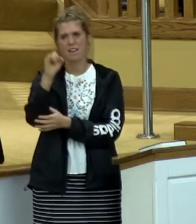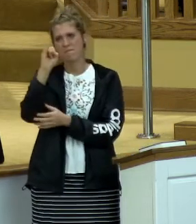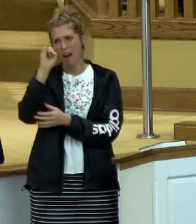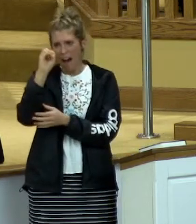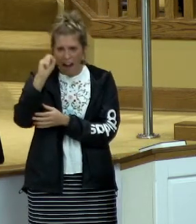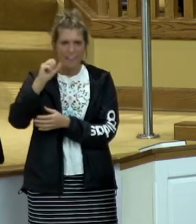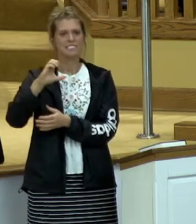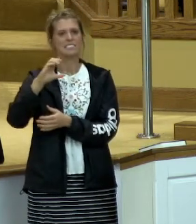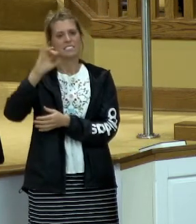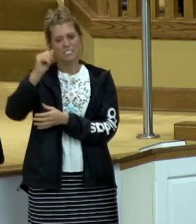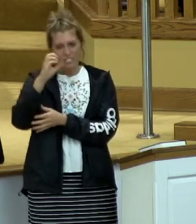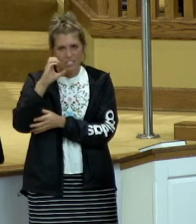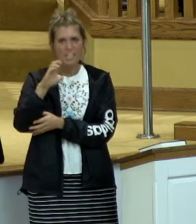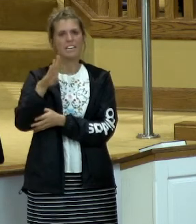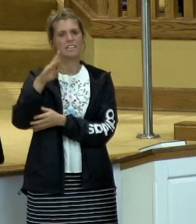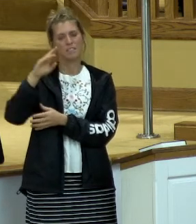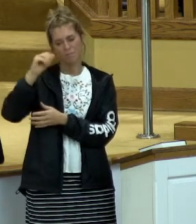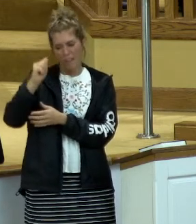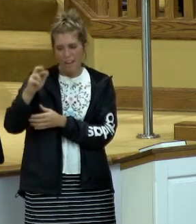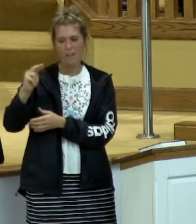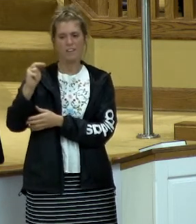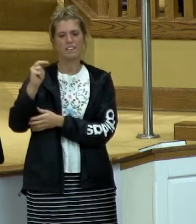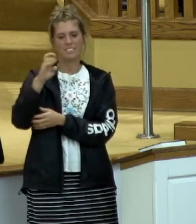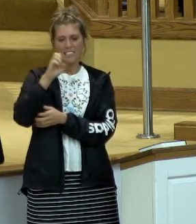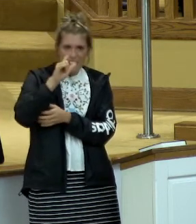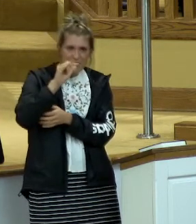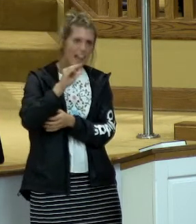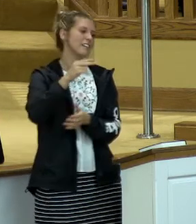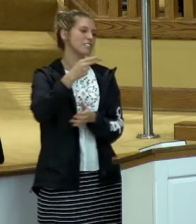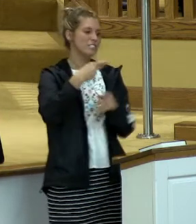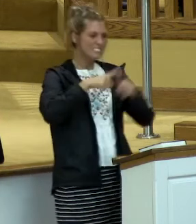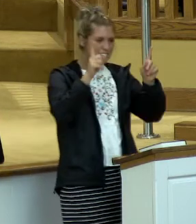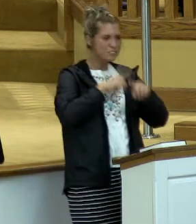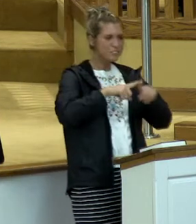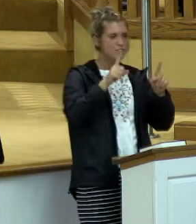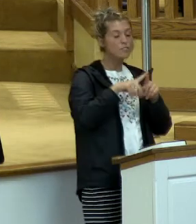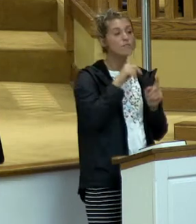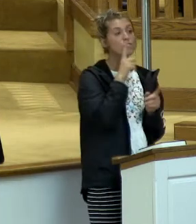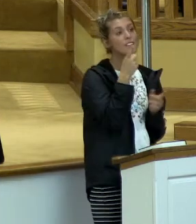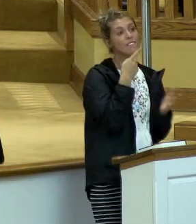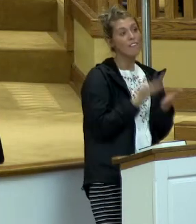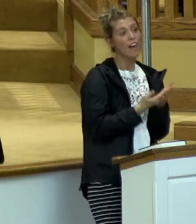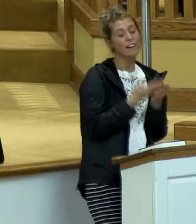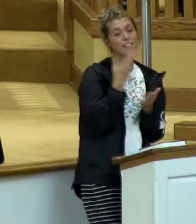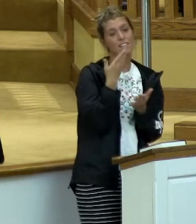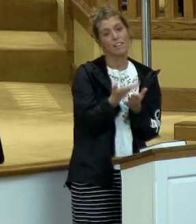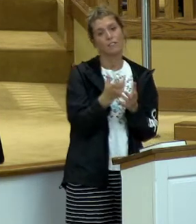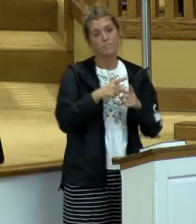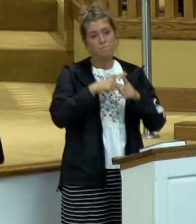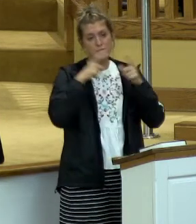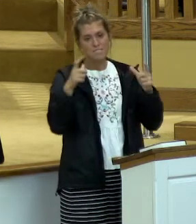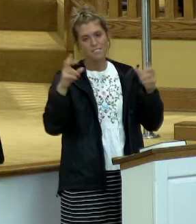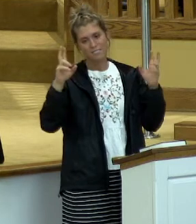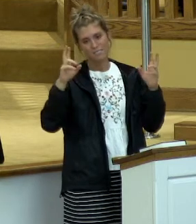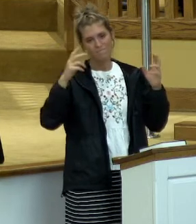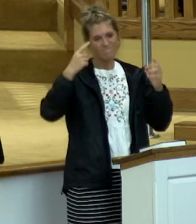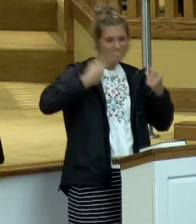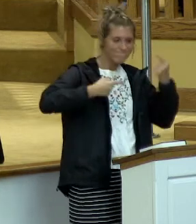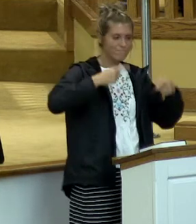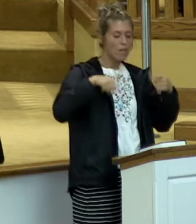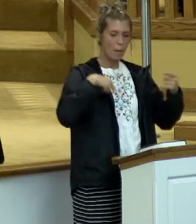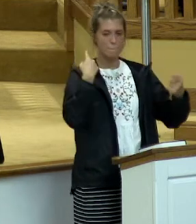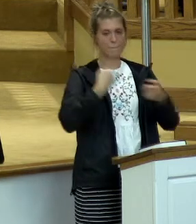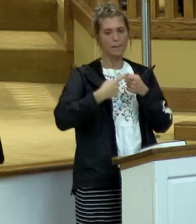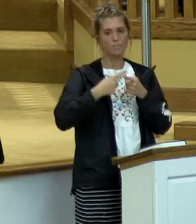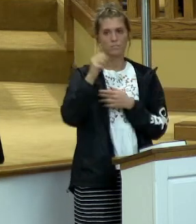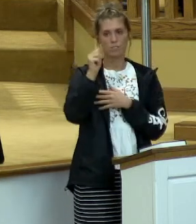Jacob, Moses, Aaron, and many others. Elijah was mentioned as well. In fact, there was a big battle of